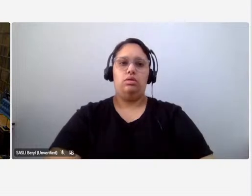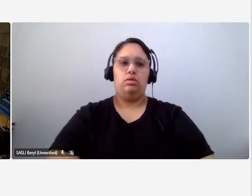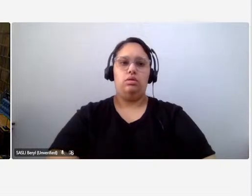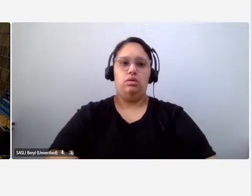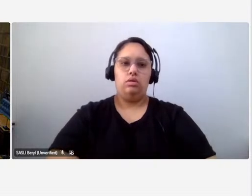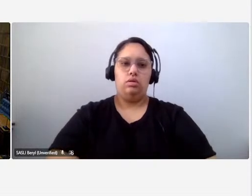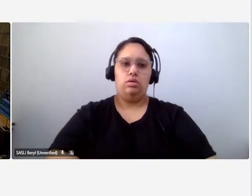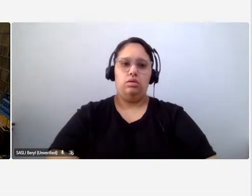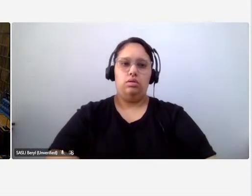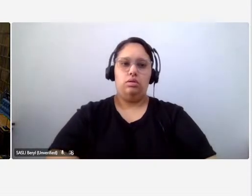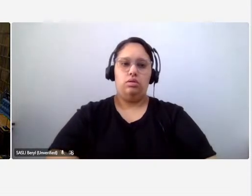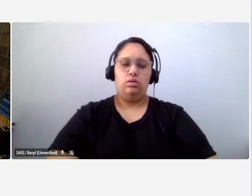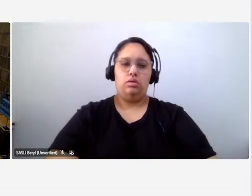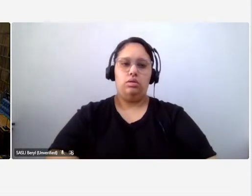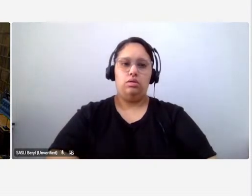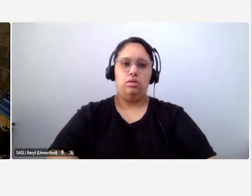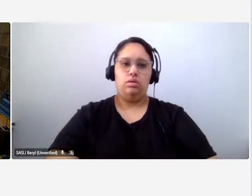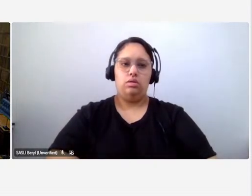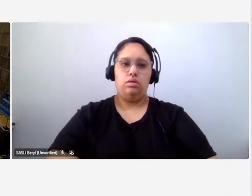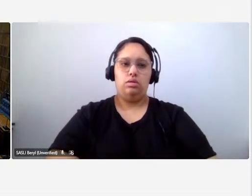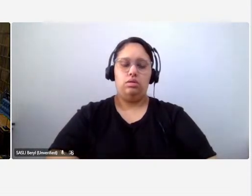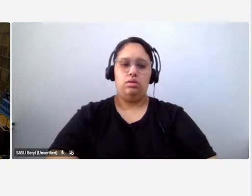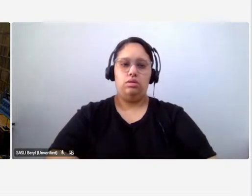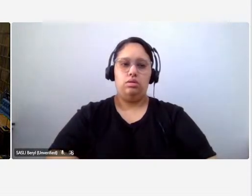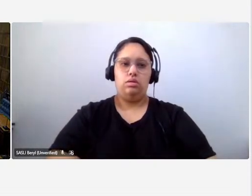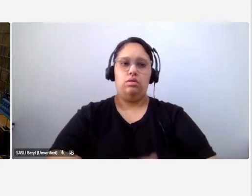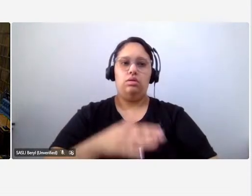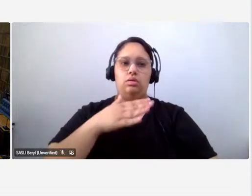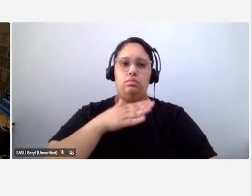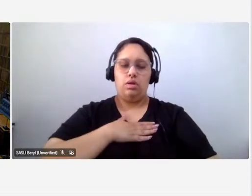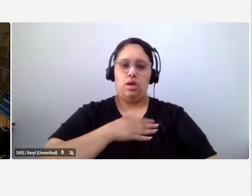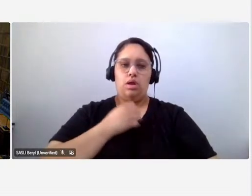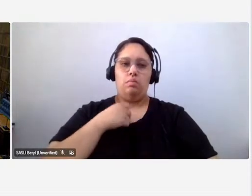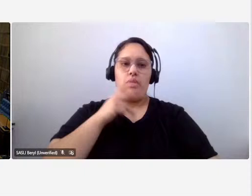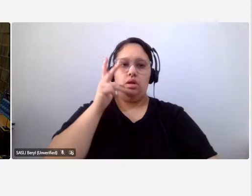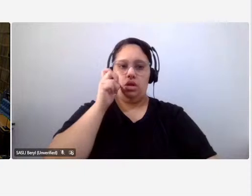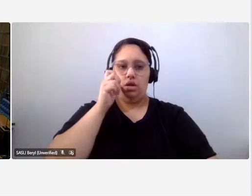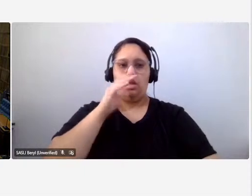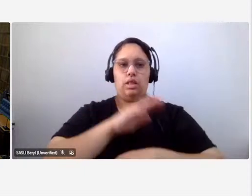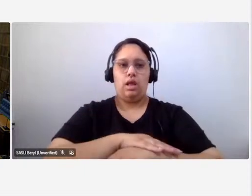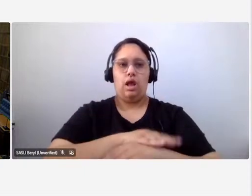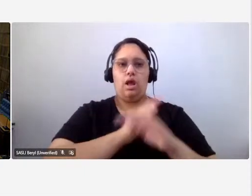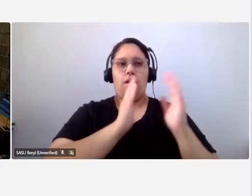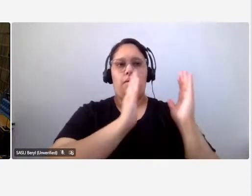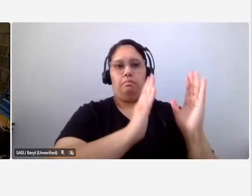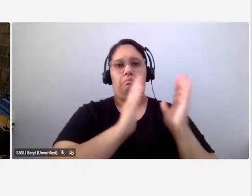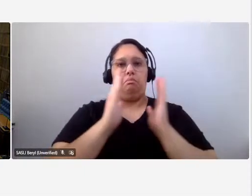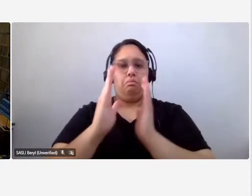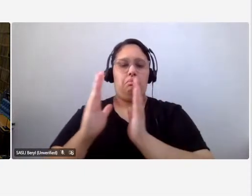No, mine, I heard you allocating time.